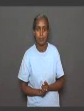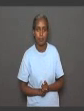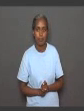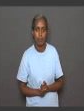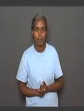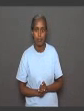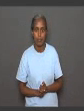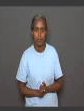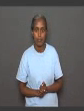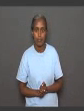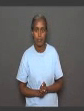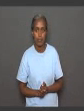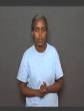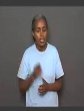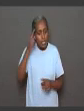-5/2.